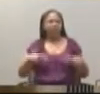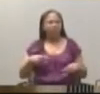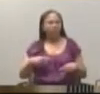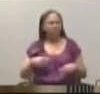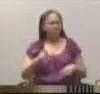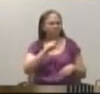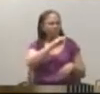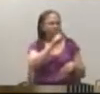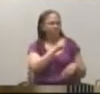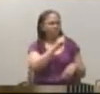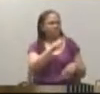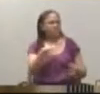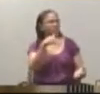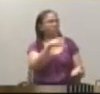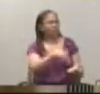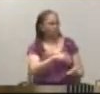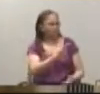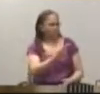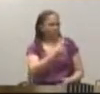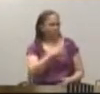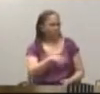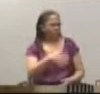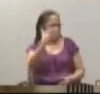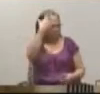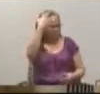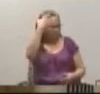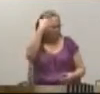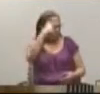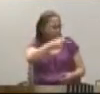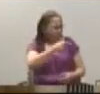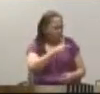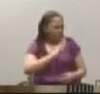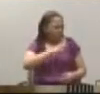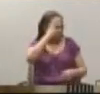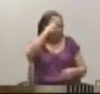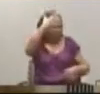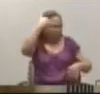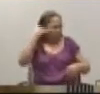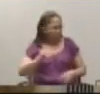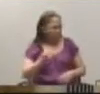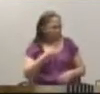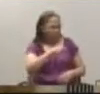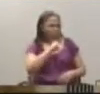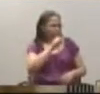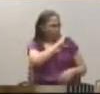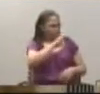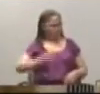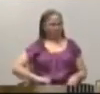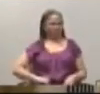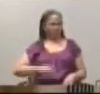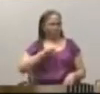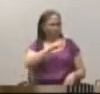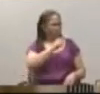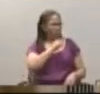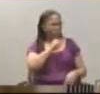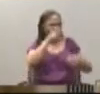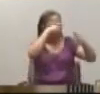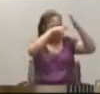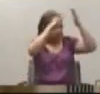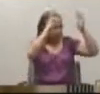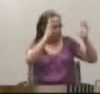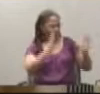this further question to him: "Why are you baptizing if you are not the Christ,